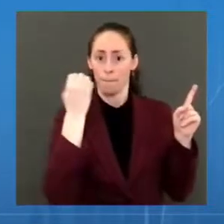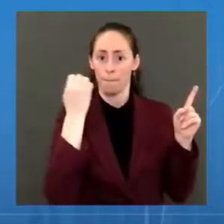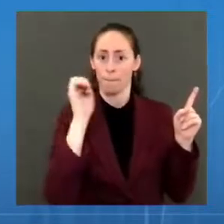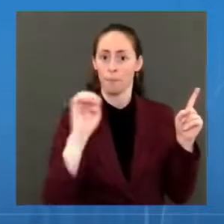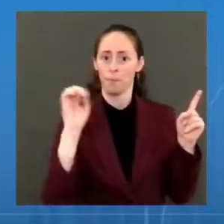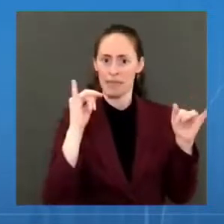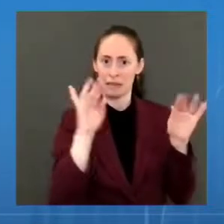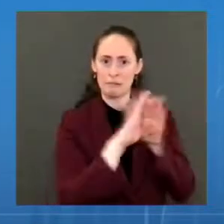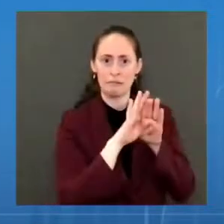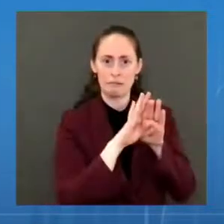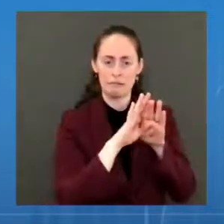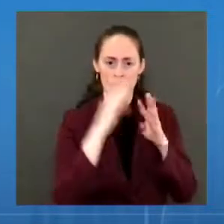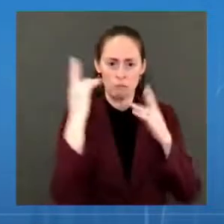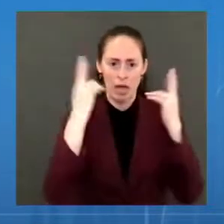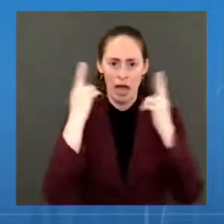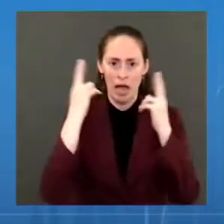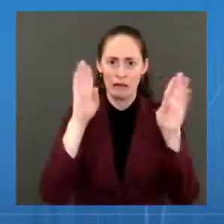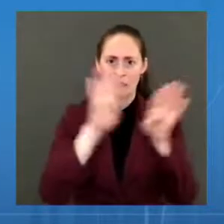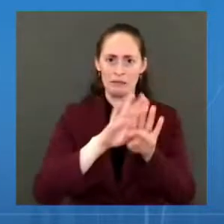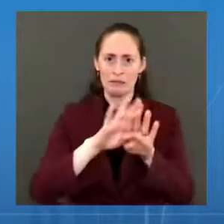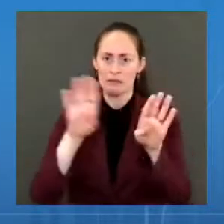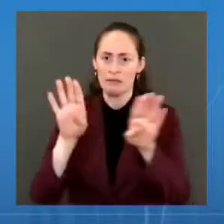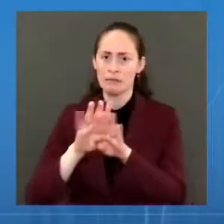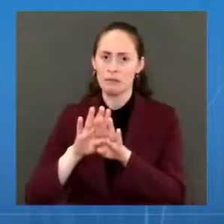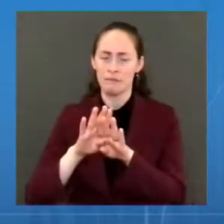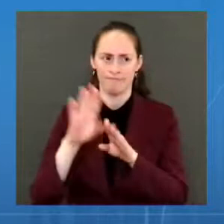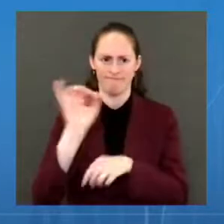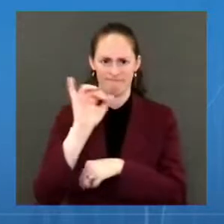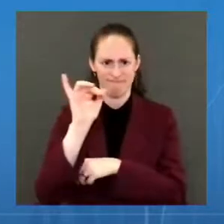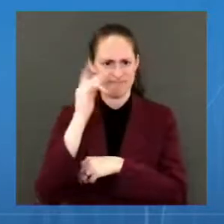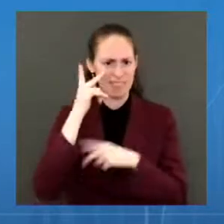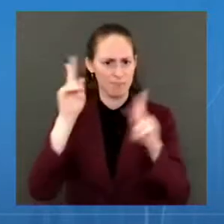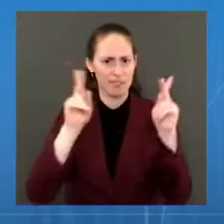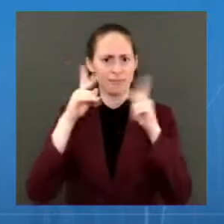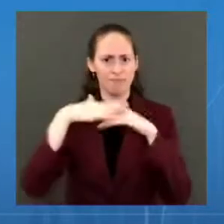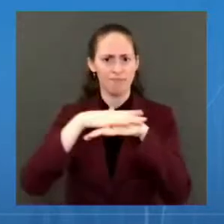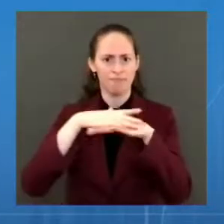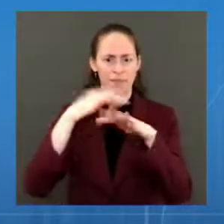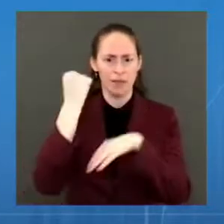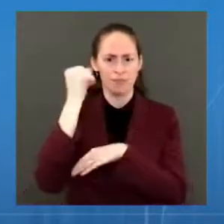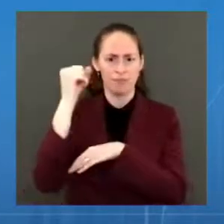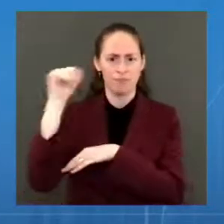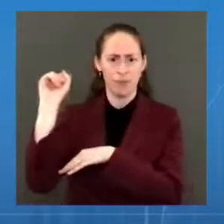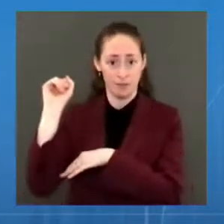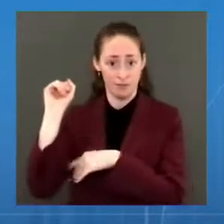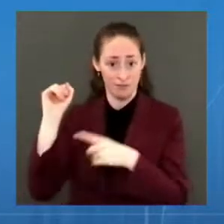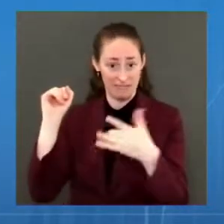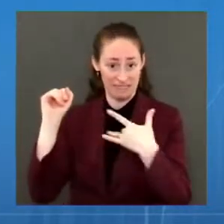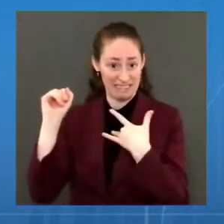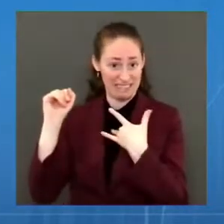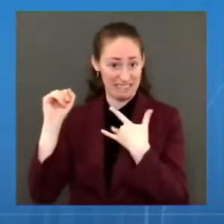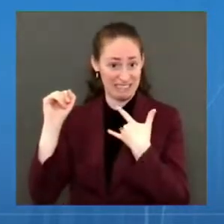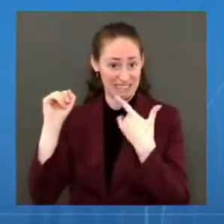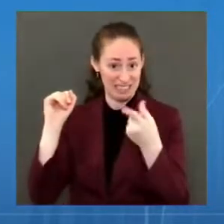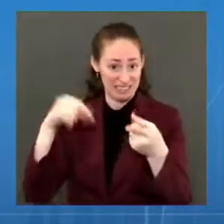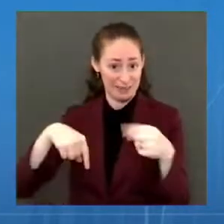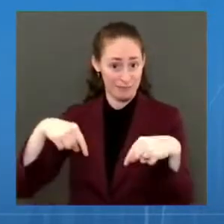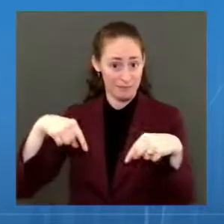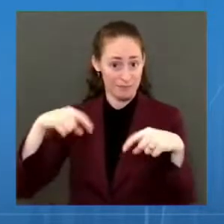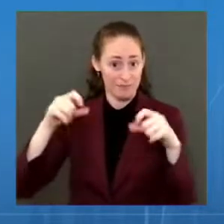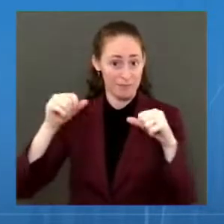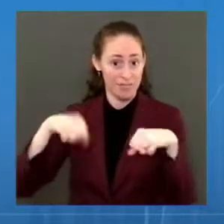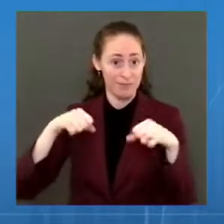and this protest. Can you talk about the U.S.? Are we headed in that direction whatsoever, or is the focus purely